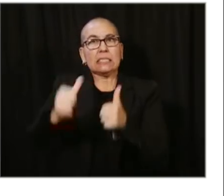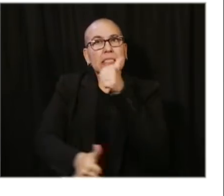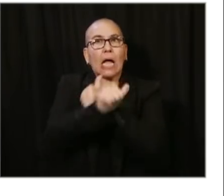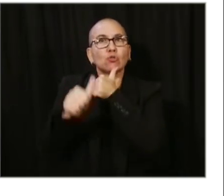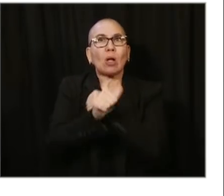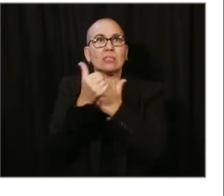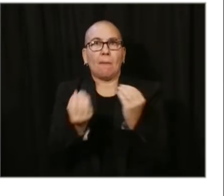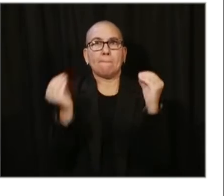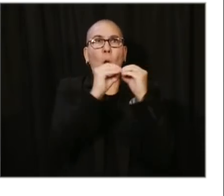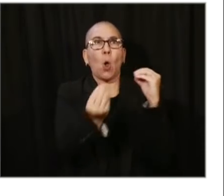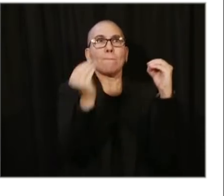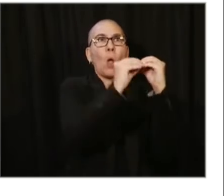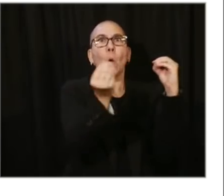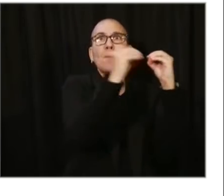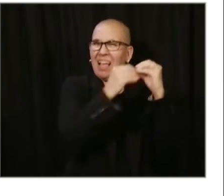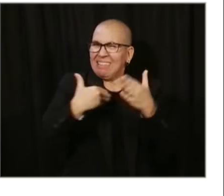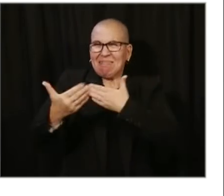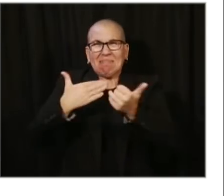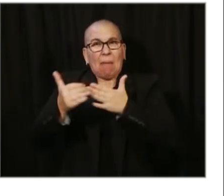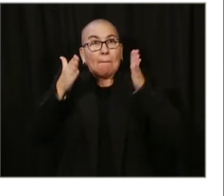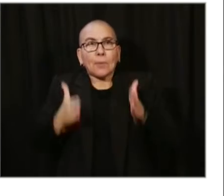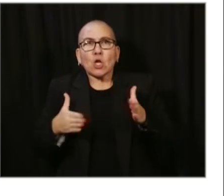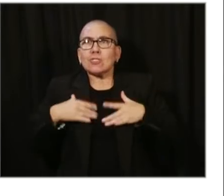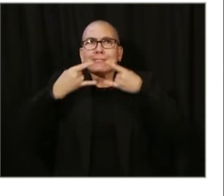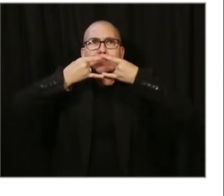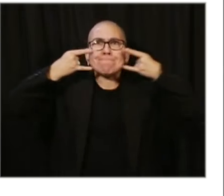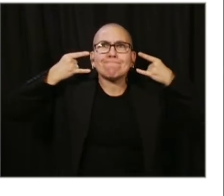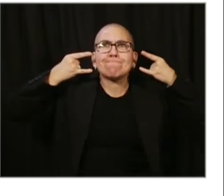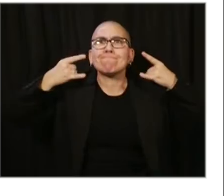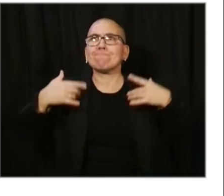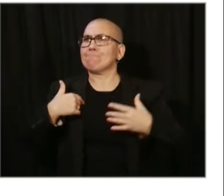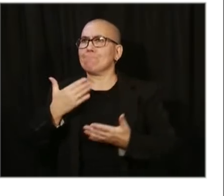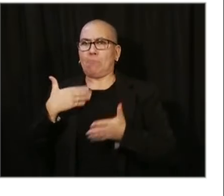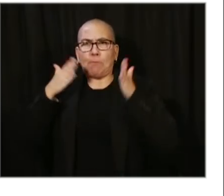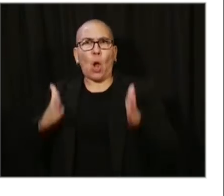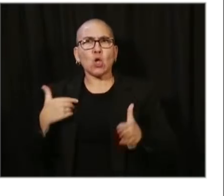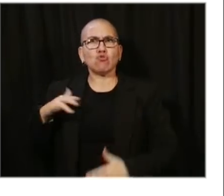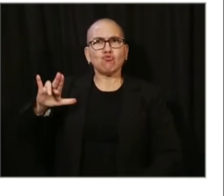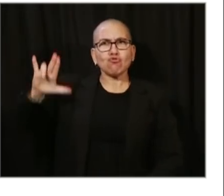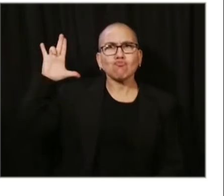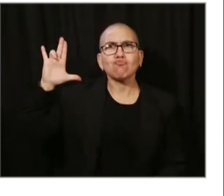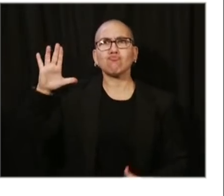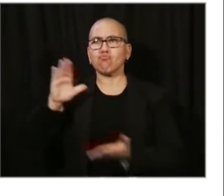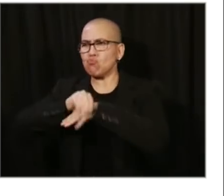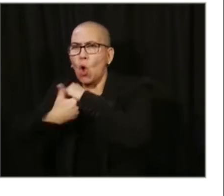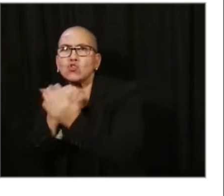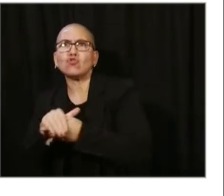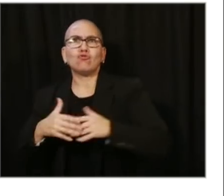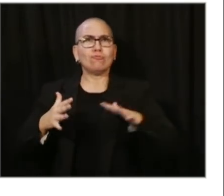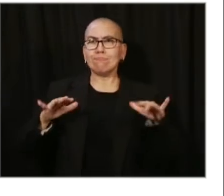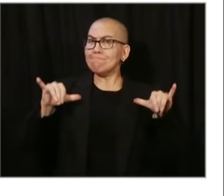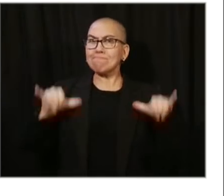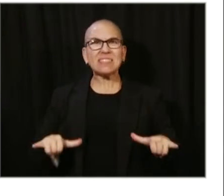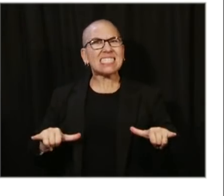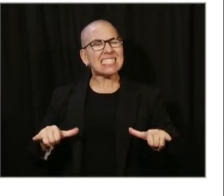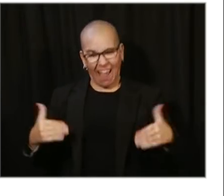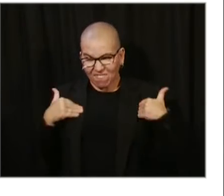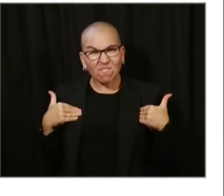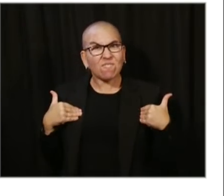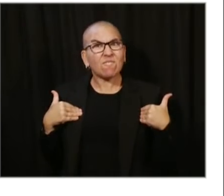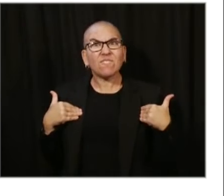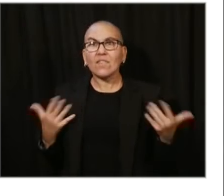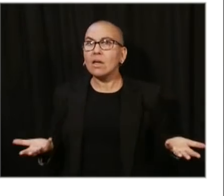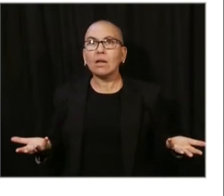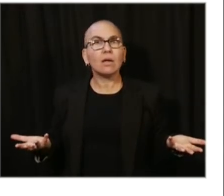My goodness, we're asking them not to do the very fun things that make life so enjoyable, and they're doing it for the most part. But it's also lulled